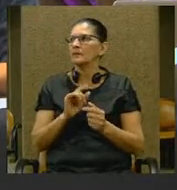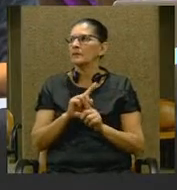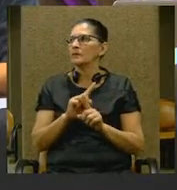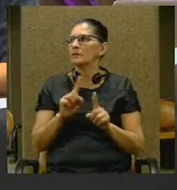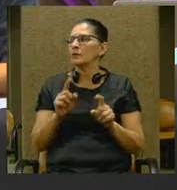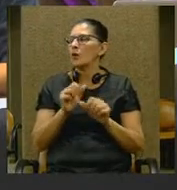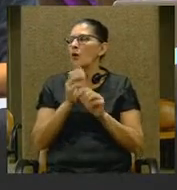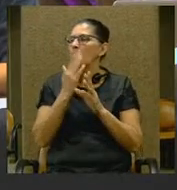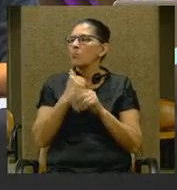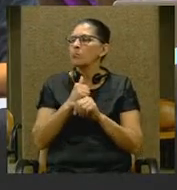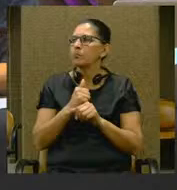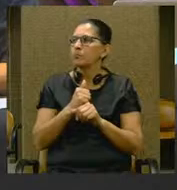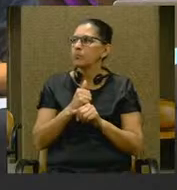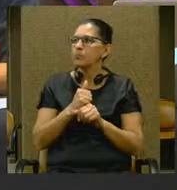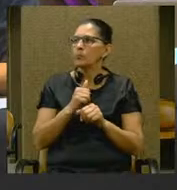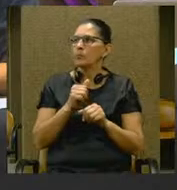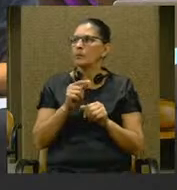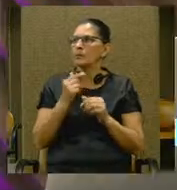updating us.